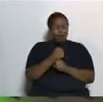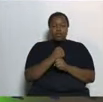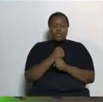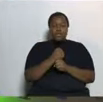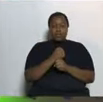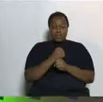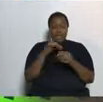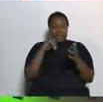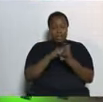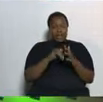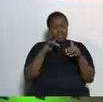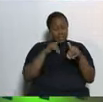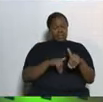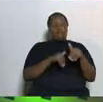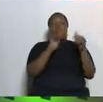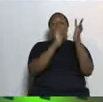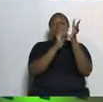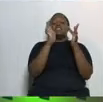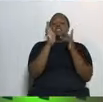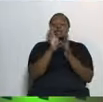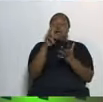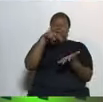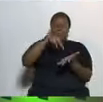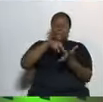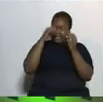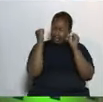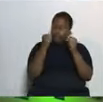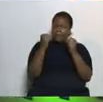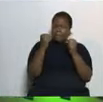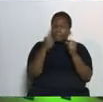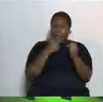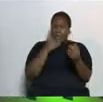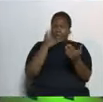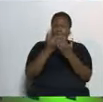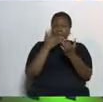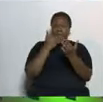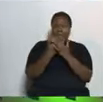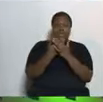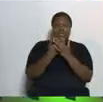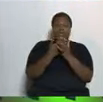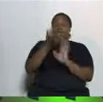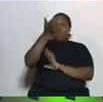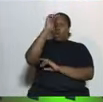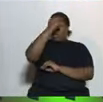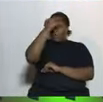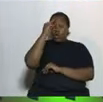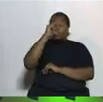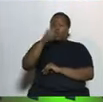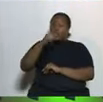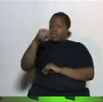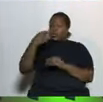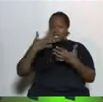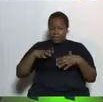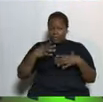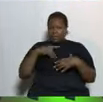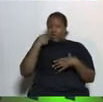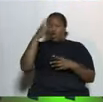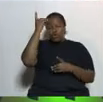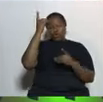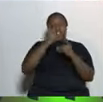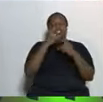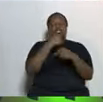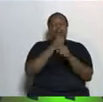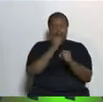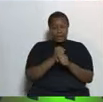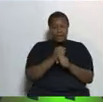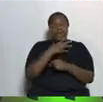they're stepping out to follow Jesus. I am so thankful for the thousands who've made that decision. They know that they